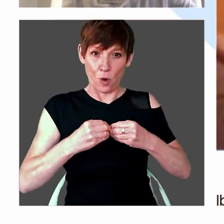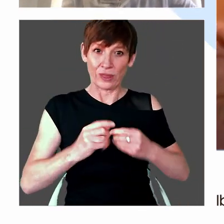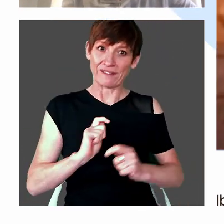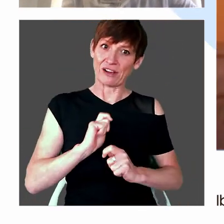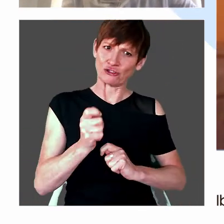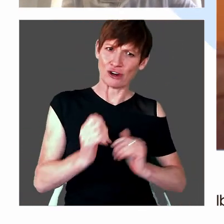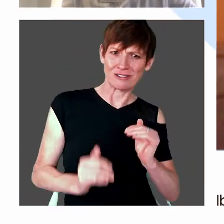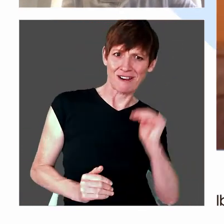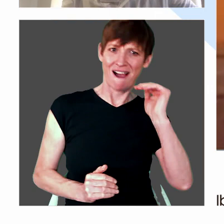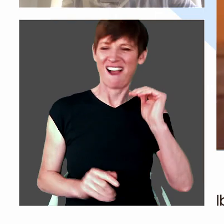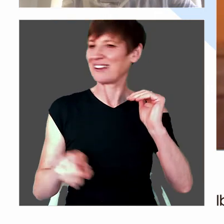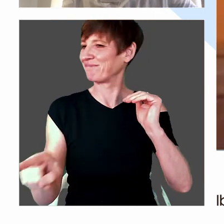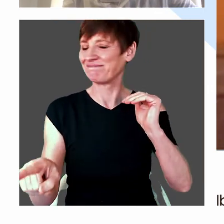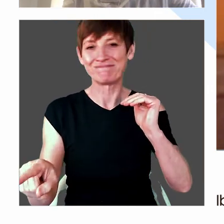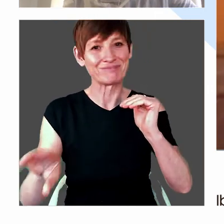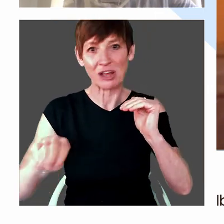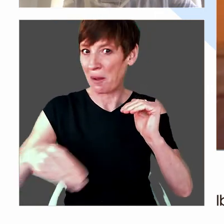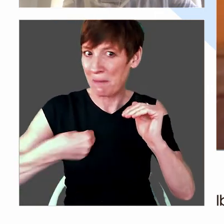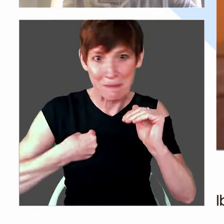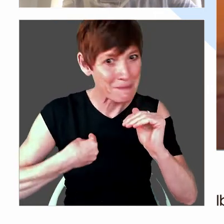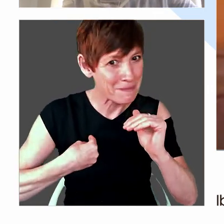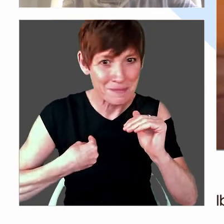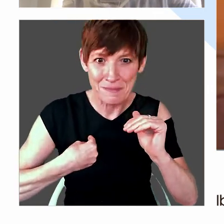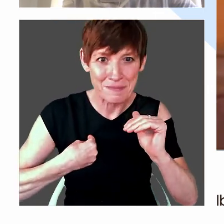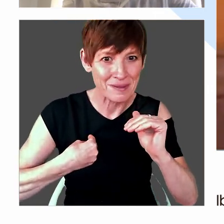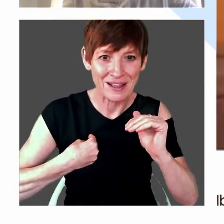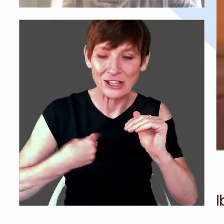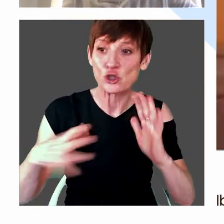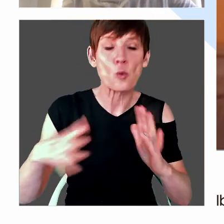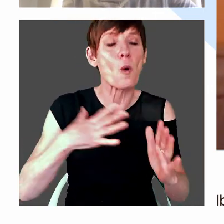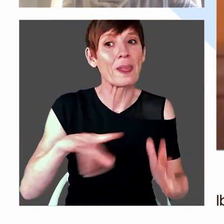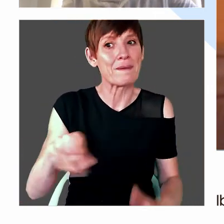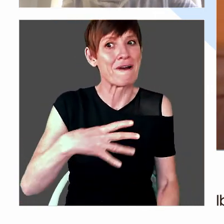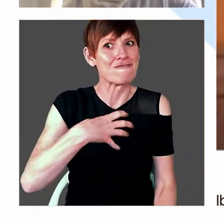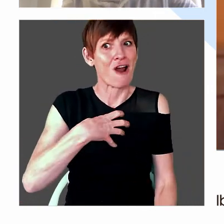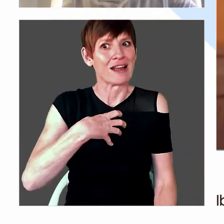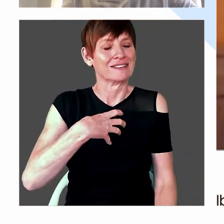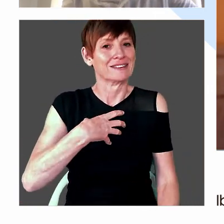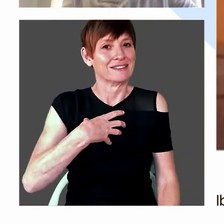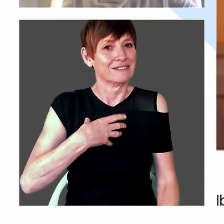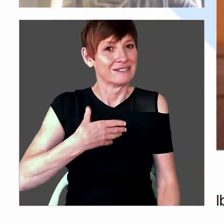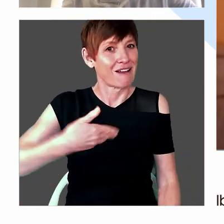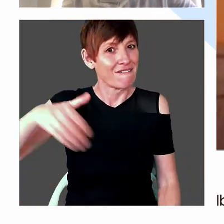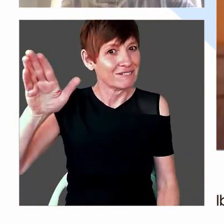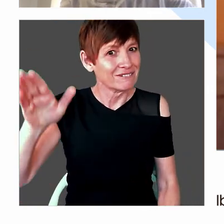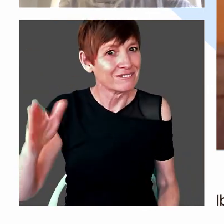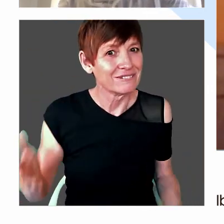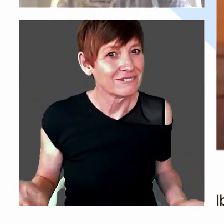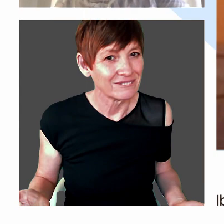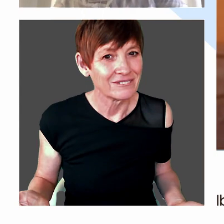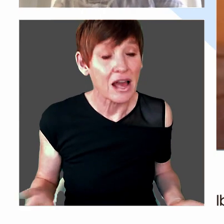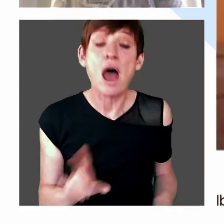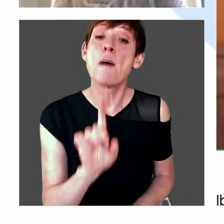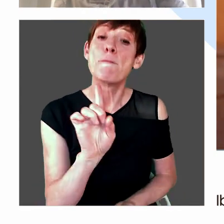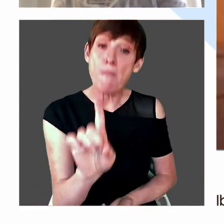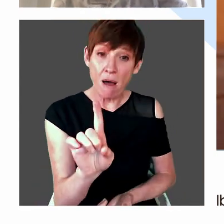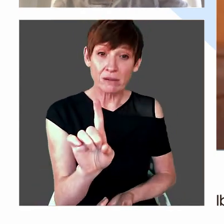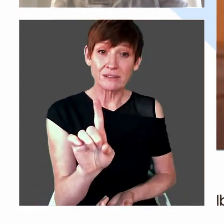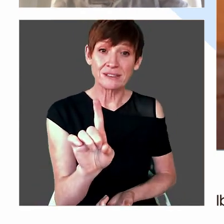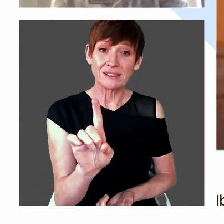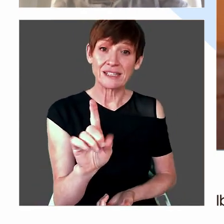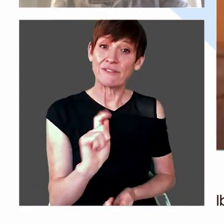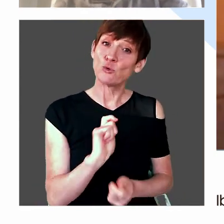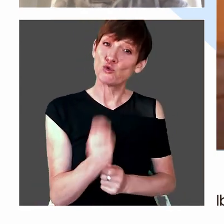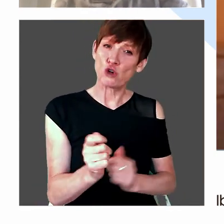can't afford you, or you don't want to scare them away. But what I found is, if you charge too